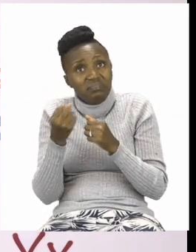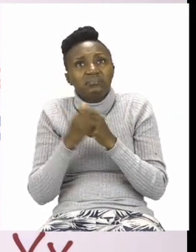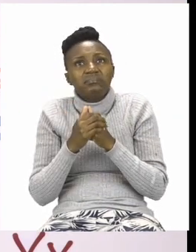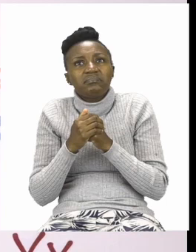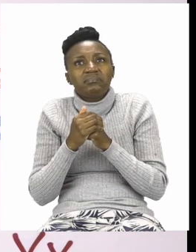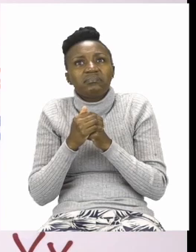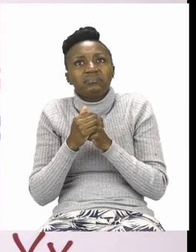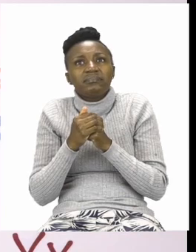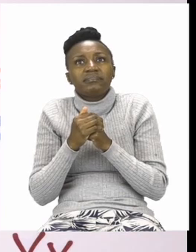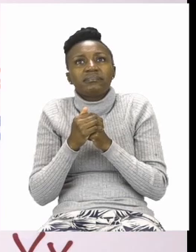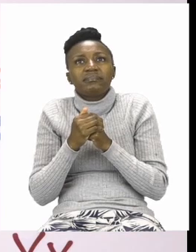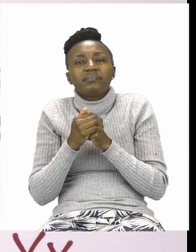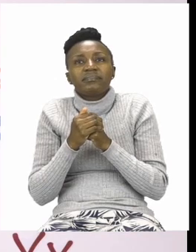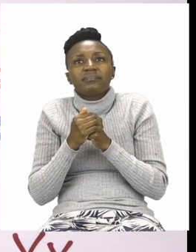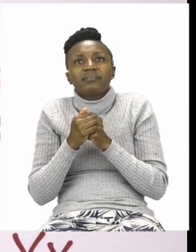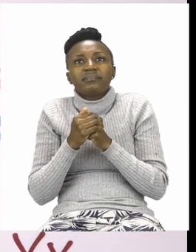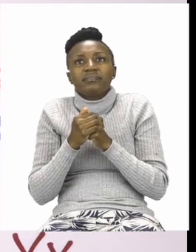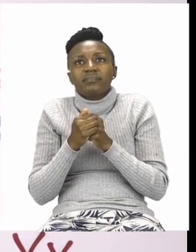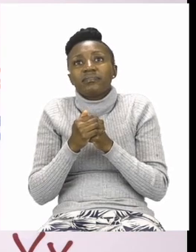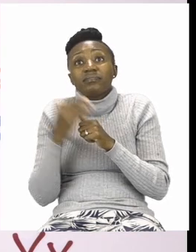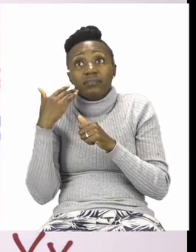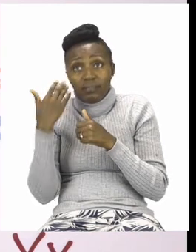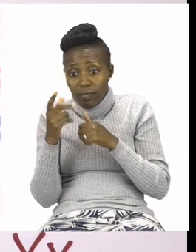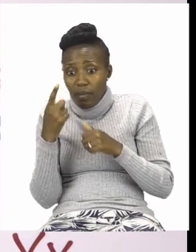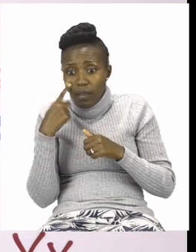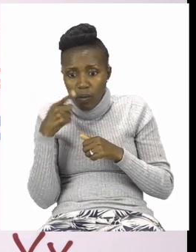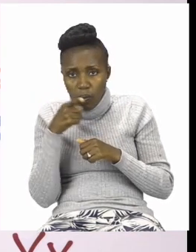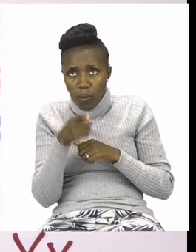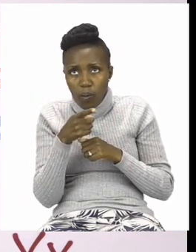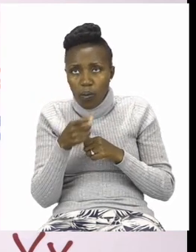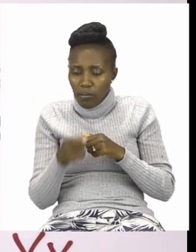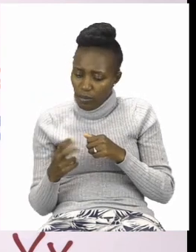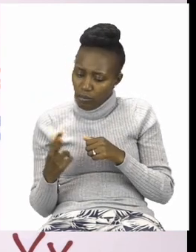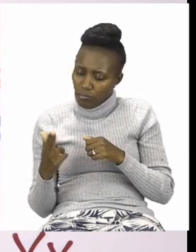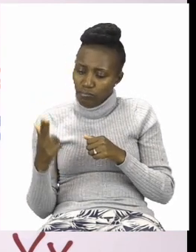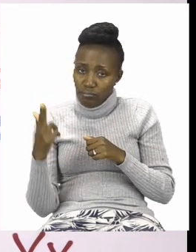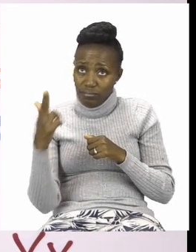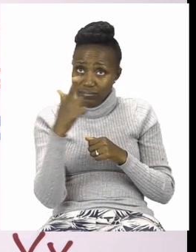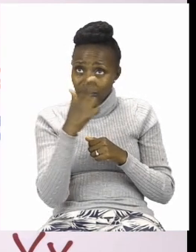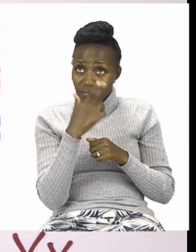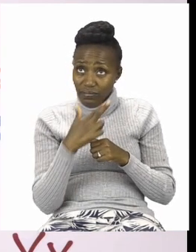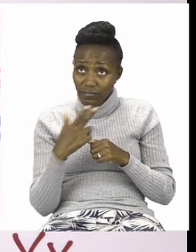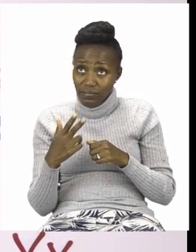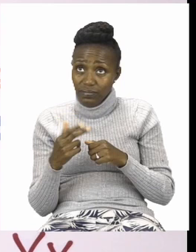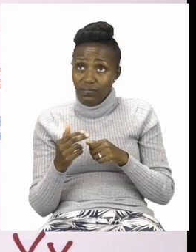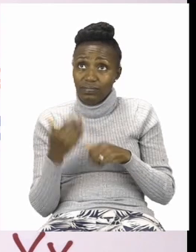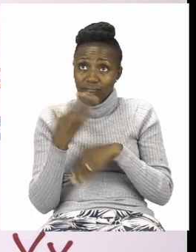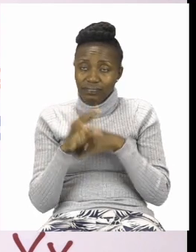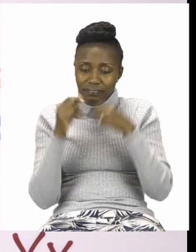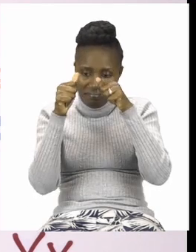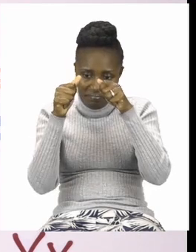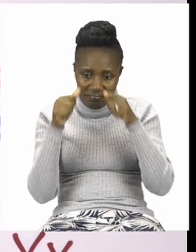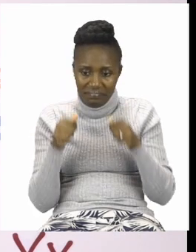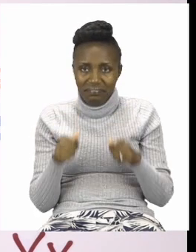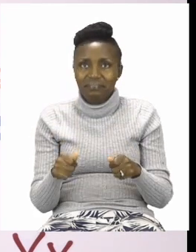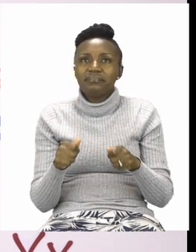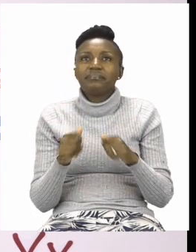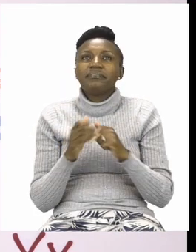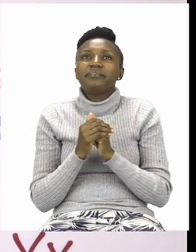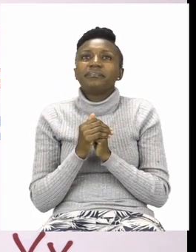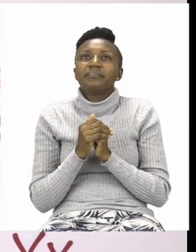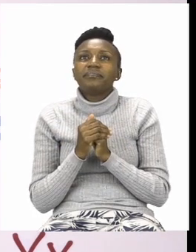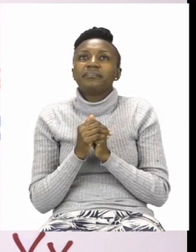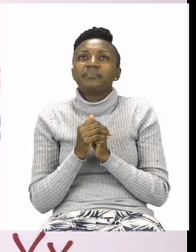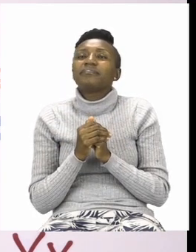I'm done, I will use a pair of scissors, I will cut my pictures and paste them in my booklet. I'd like you to